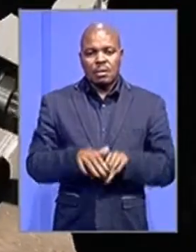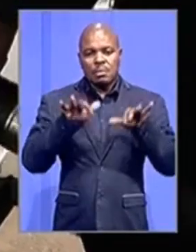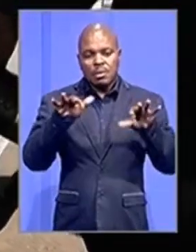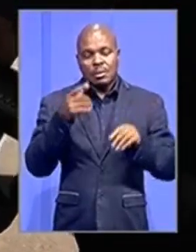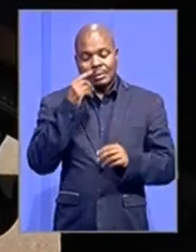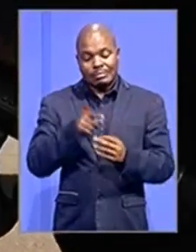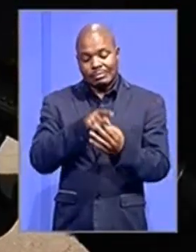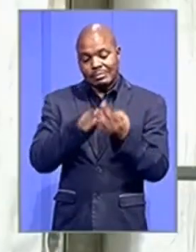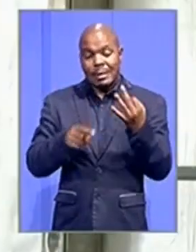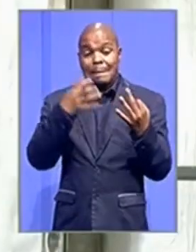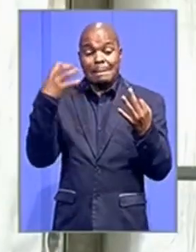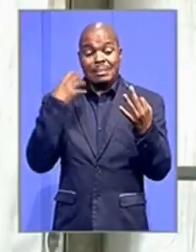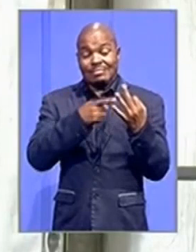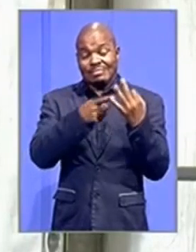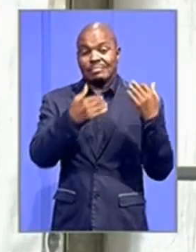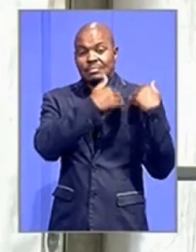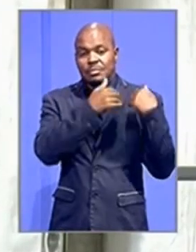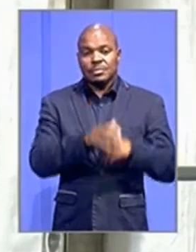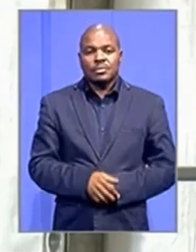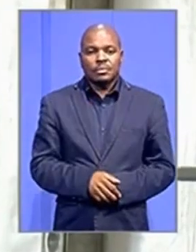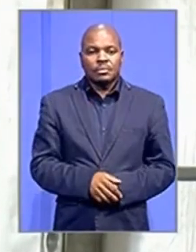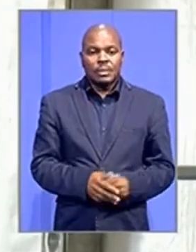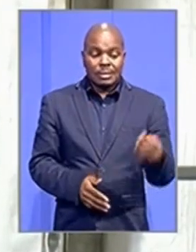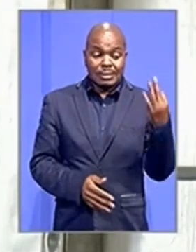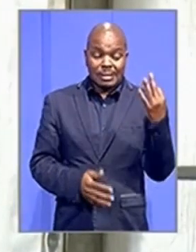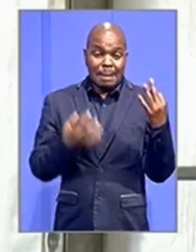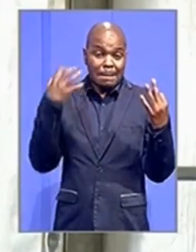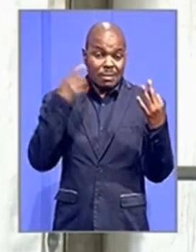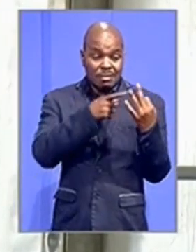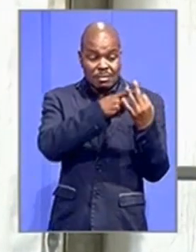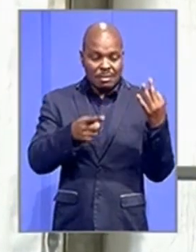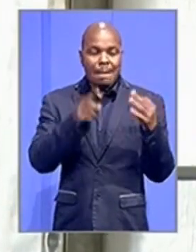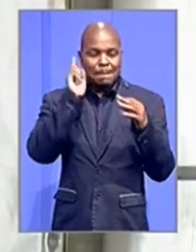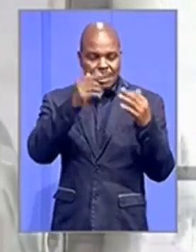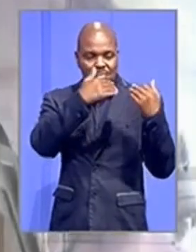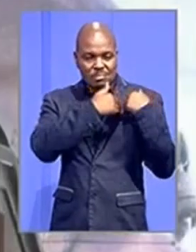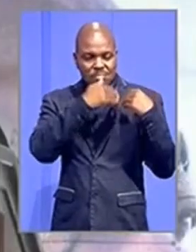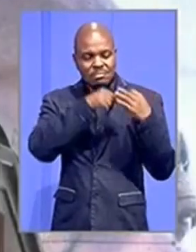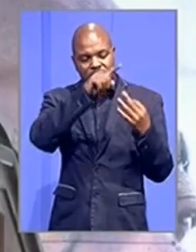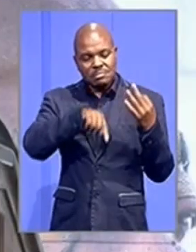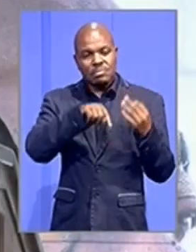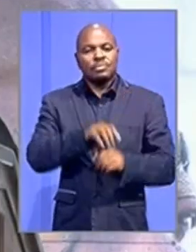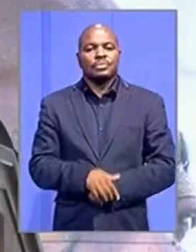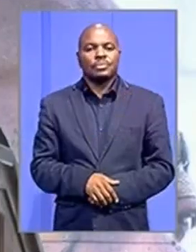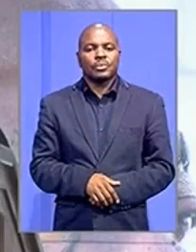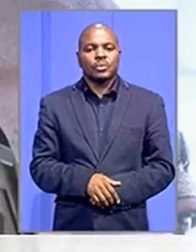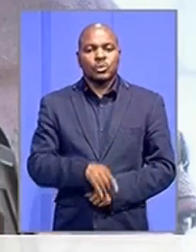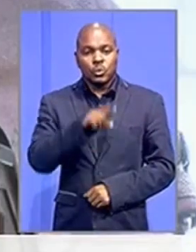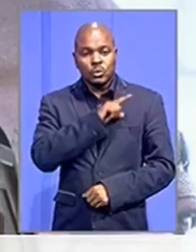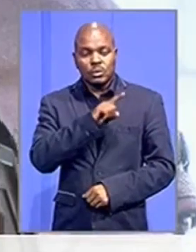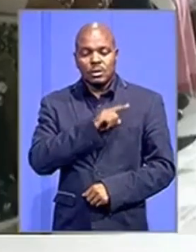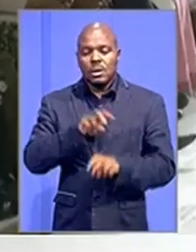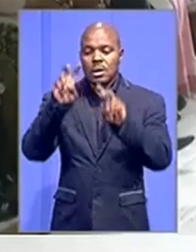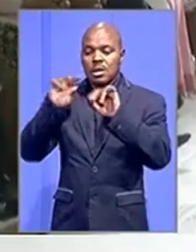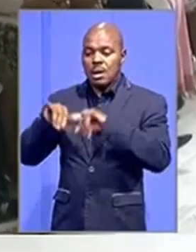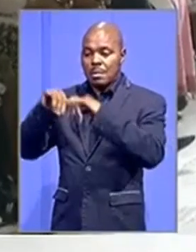tona tse tharo. The reason that all these three ministers must deal with this issue is because Eskom